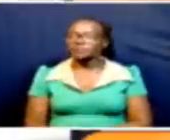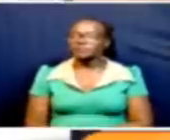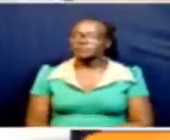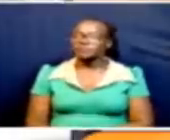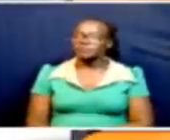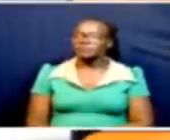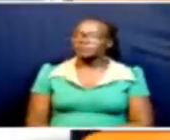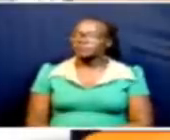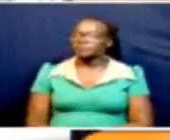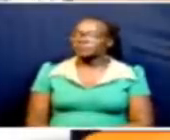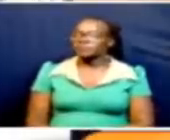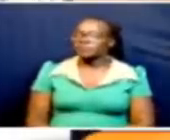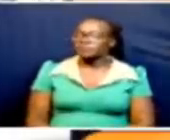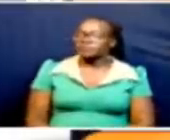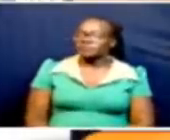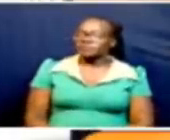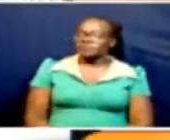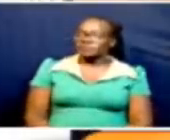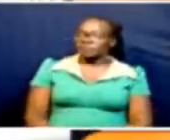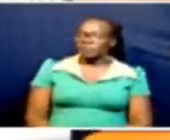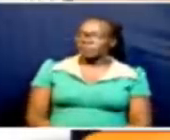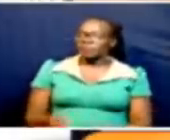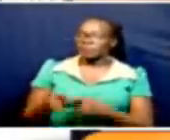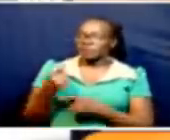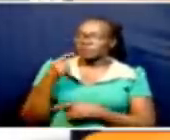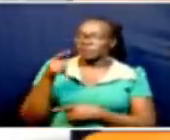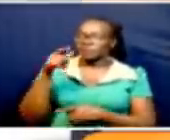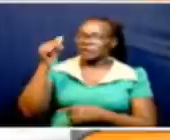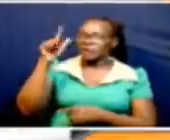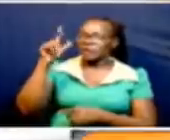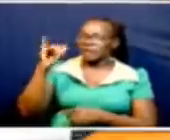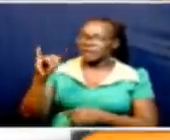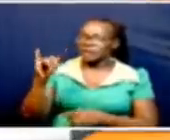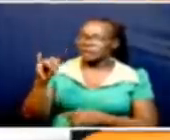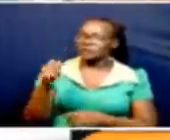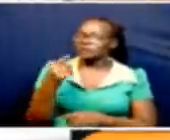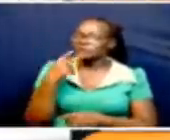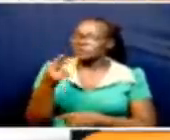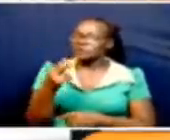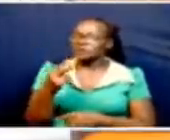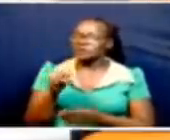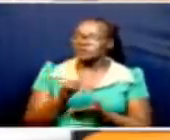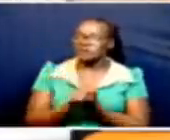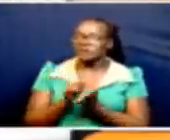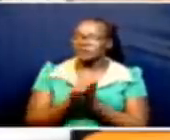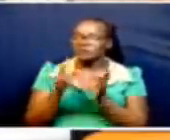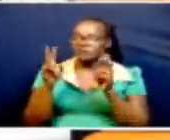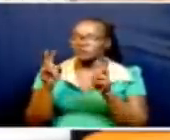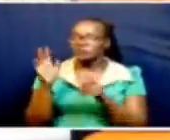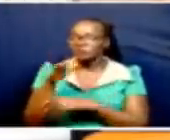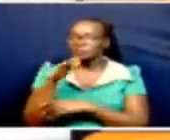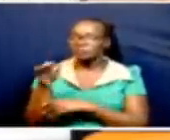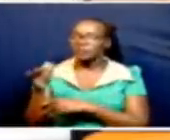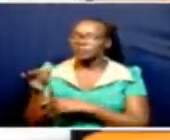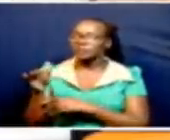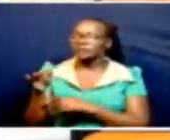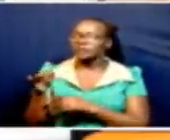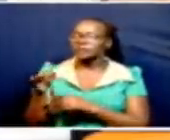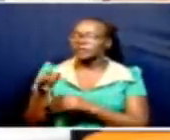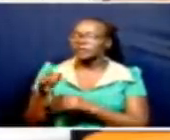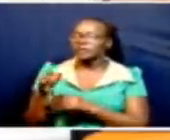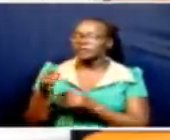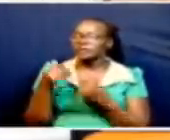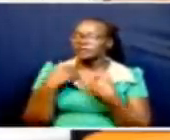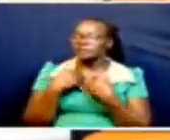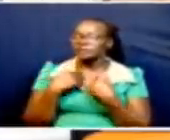us he will be a jichopevu in parliament. Yes. He has been bought. Right. He now is keeping quiet. But you know, I've been doing investigation, Jeff. It takes me